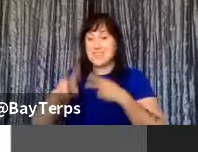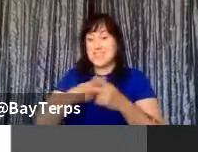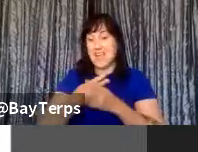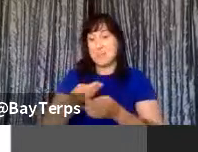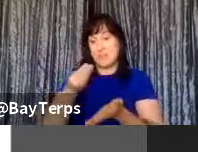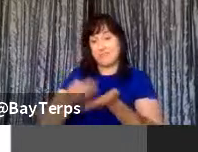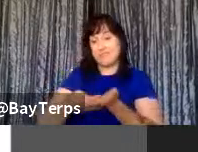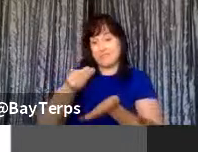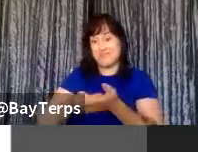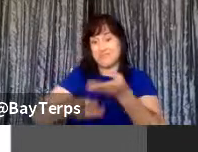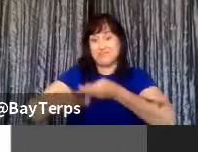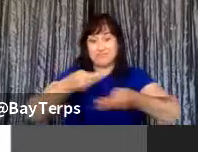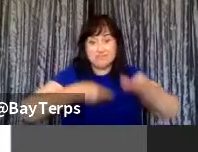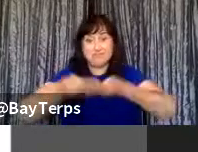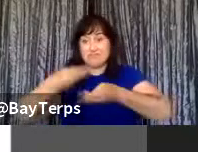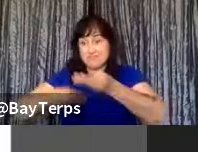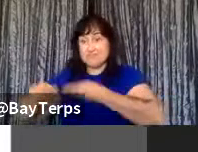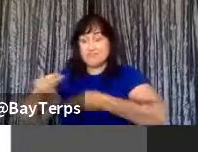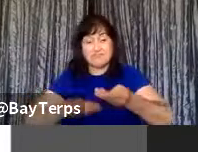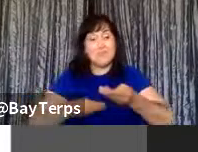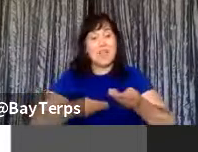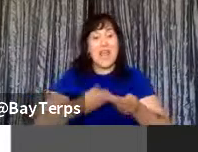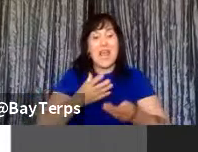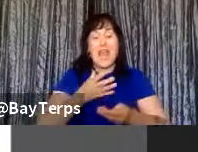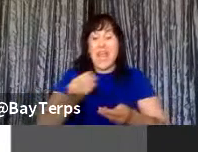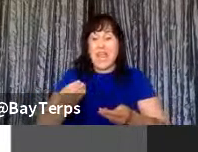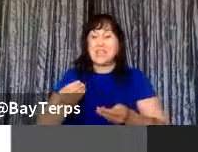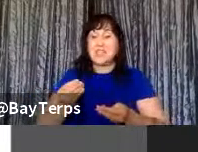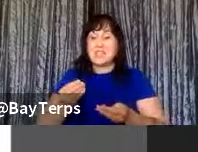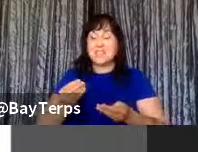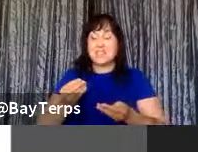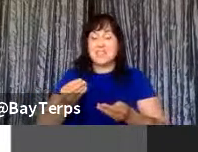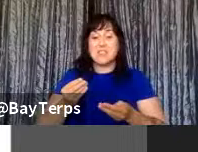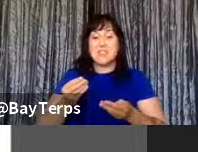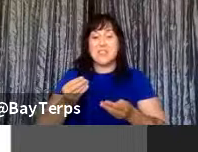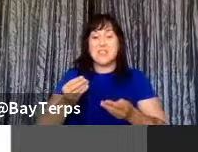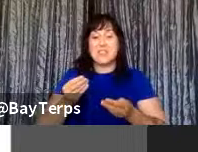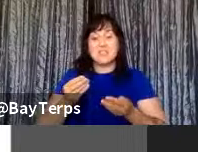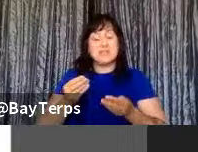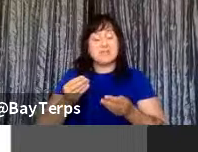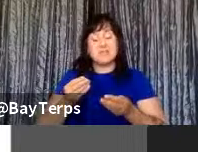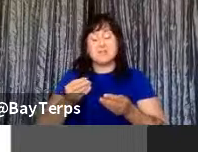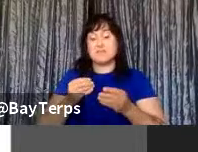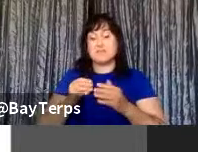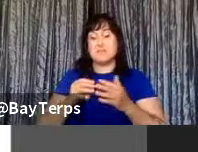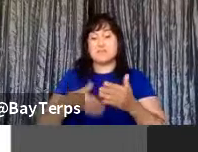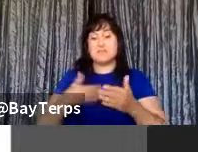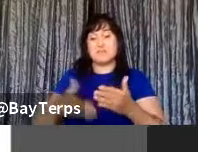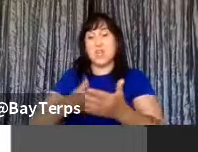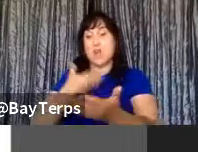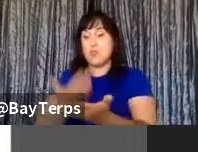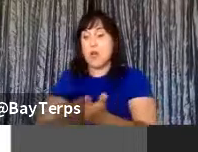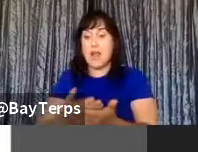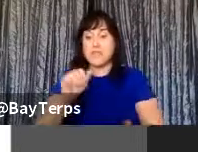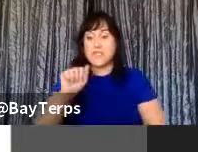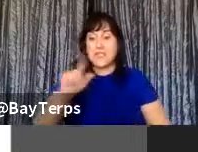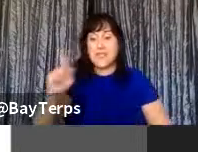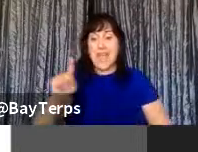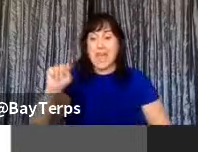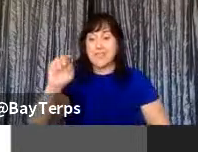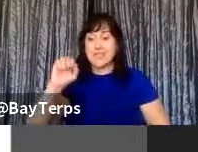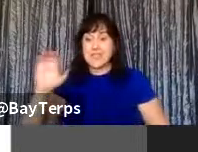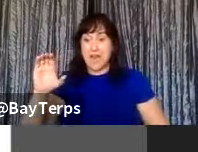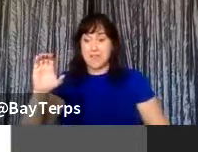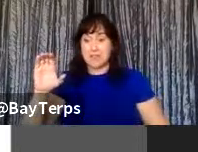which grows with value as it literally goes through the continent. By the time it reaches the Aztec Empire, literally cacao